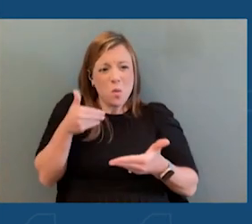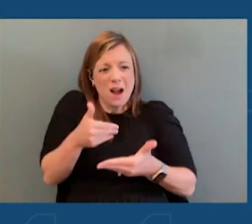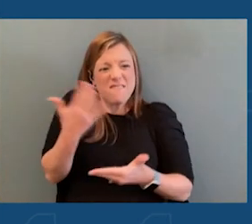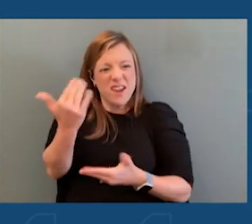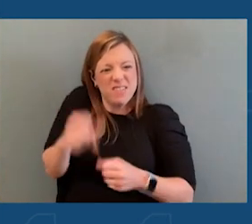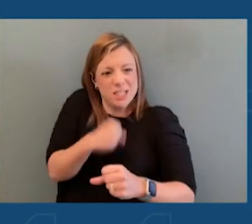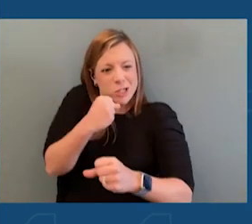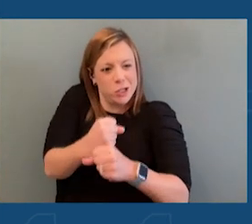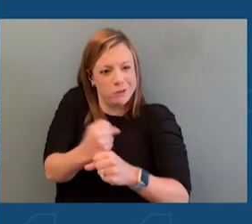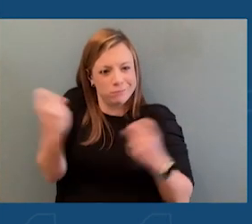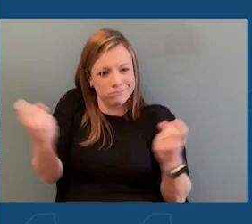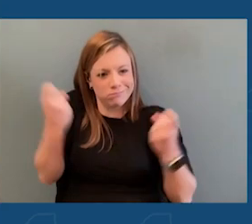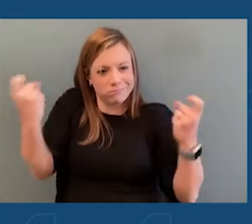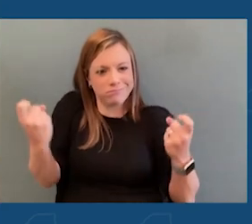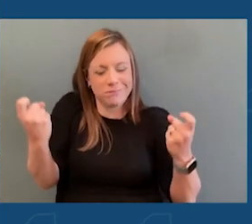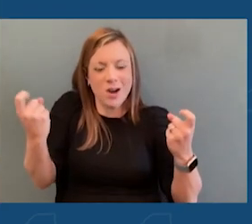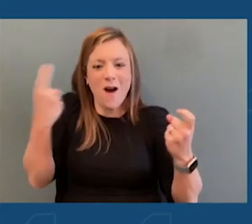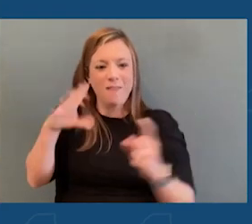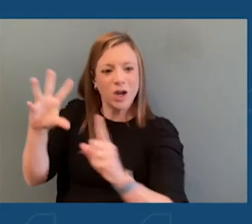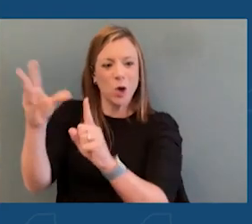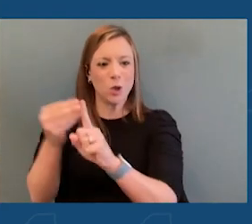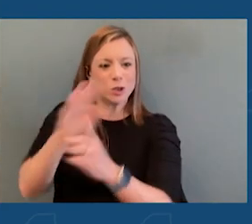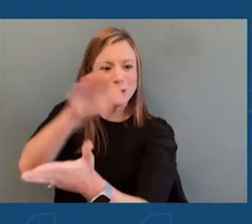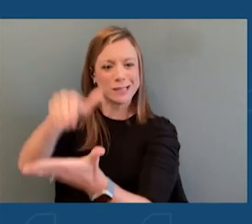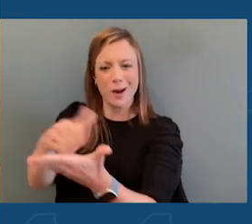con cultura. So, thank you, Mino.